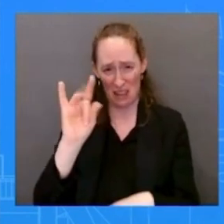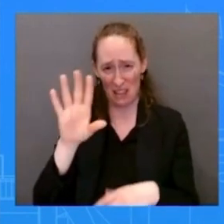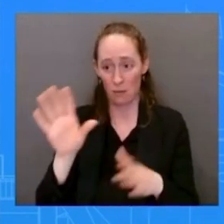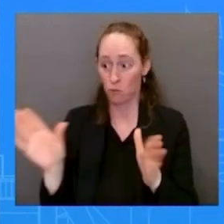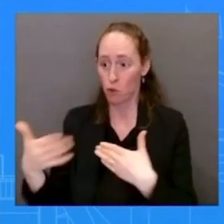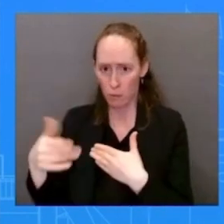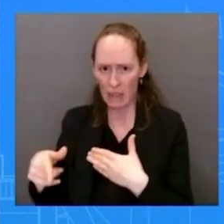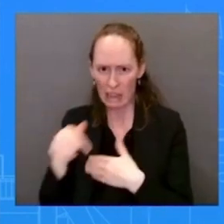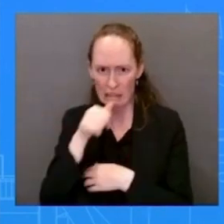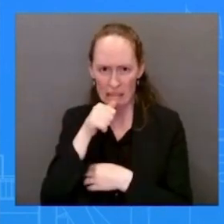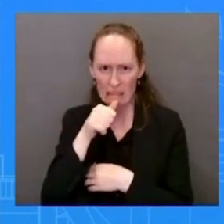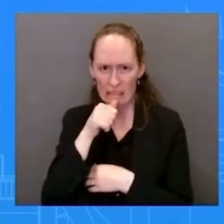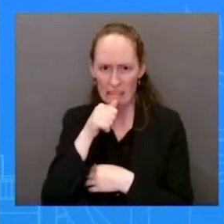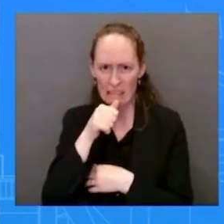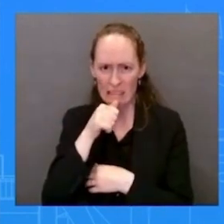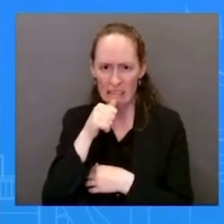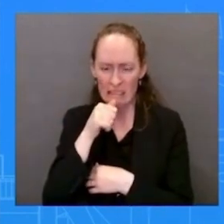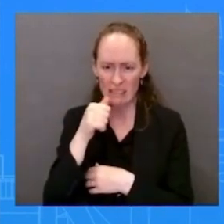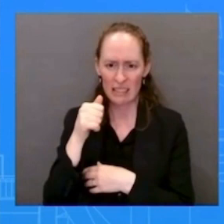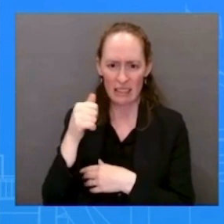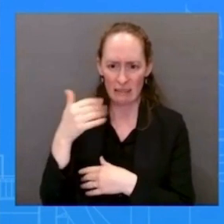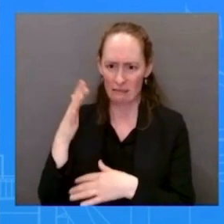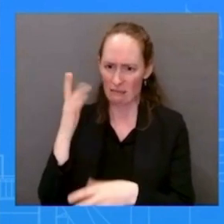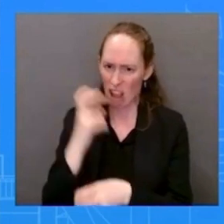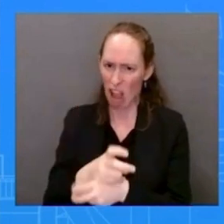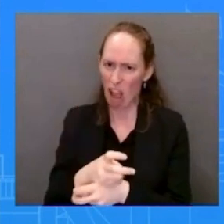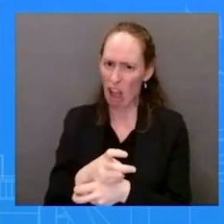Everybody who goes into a skiff